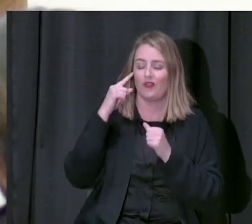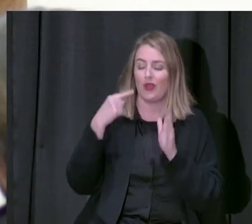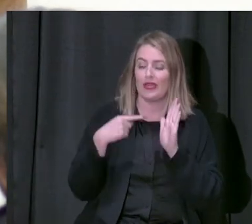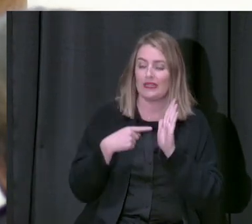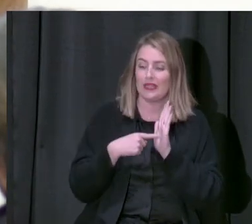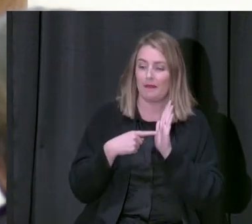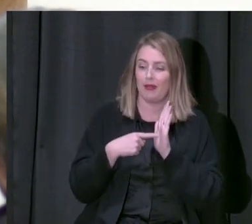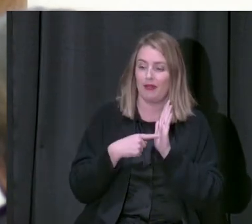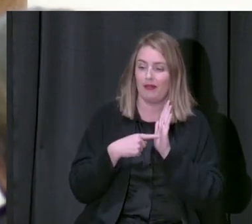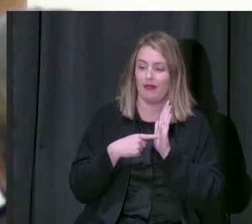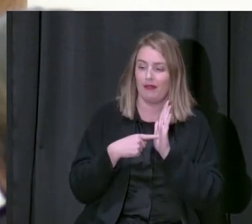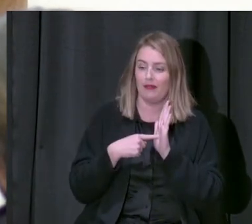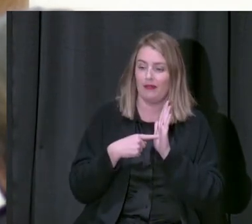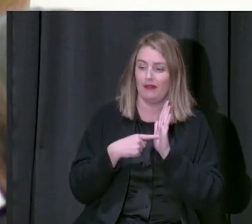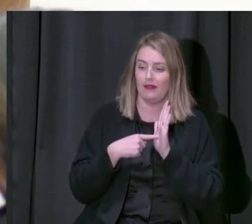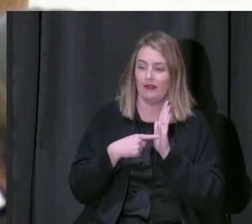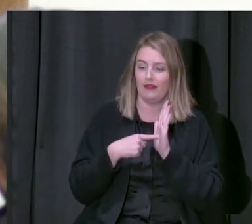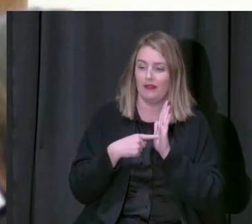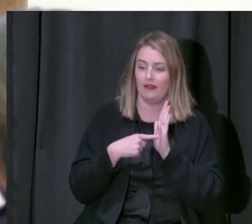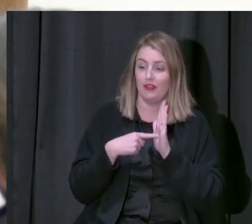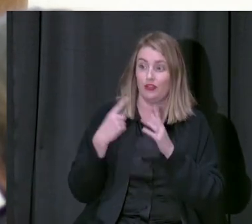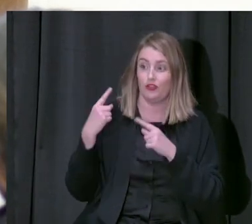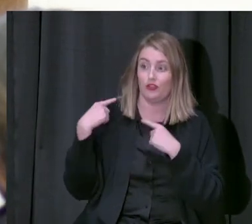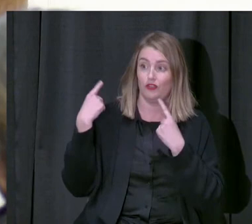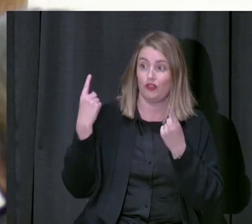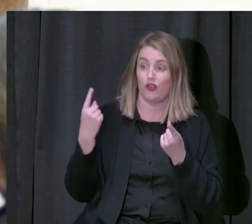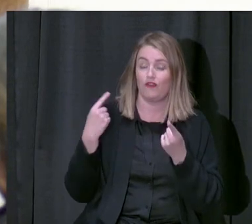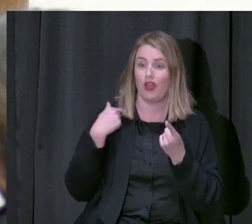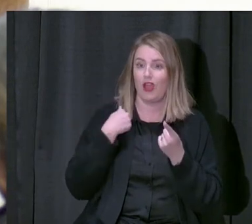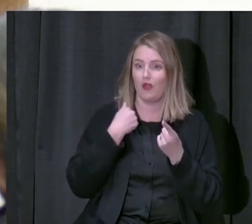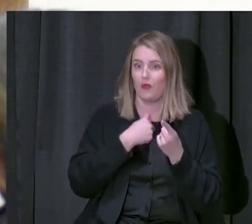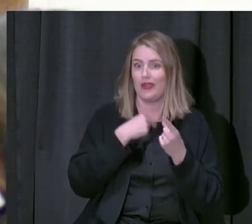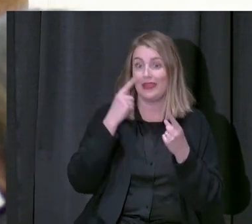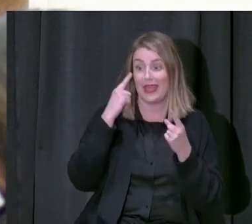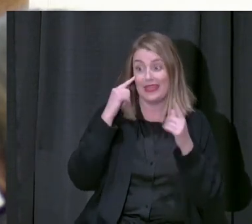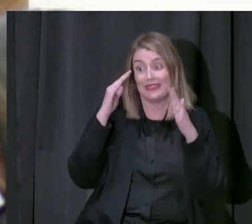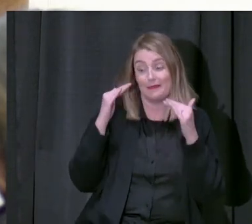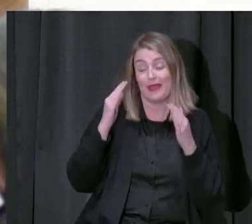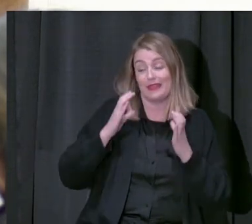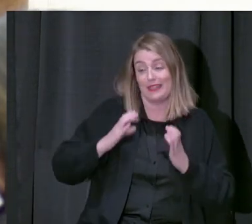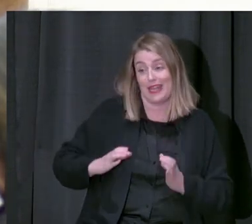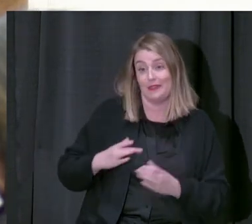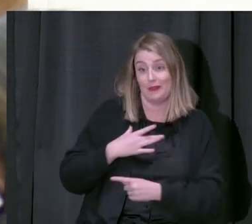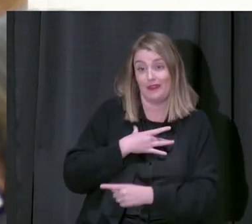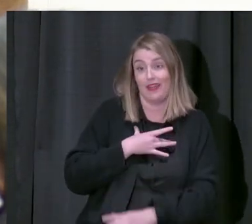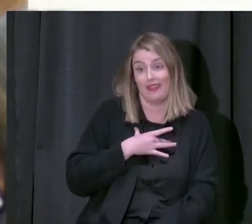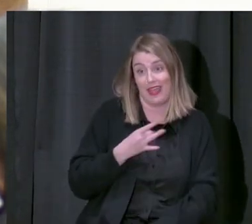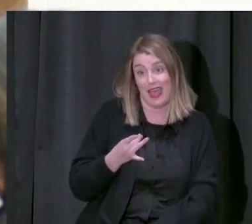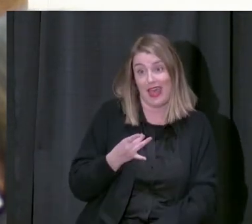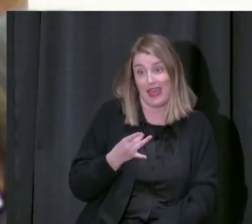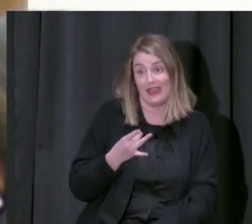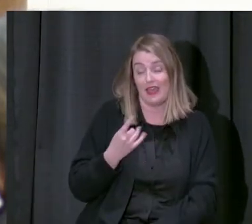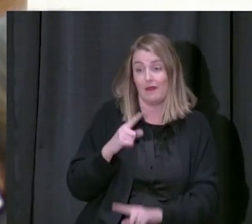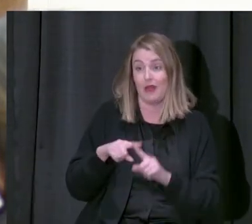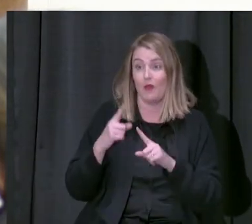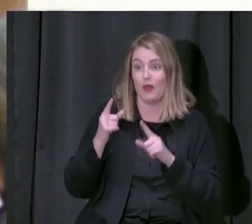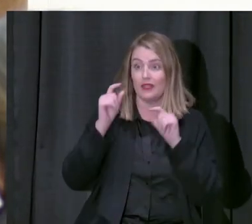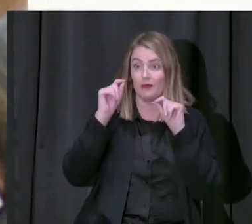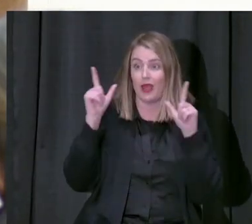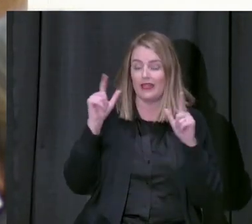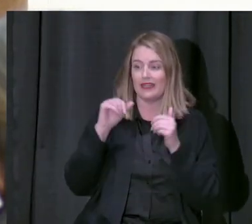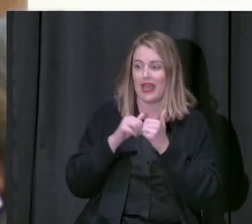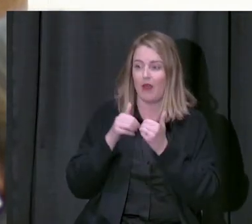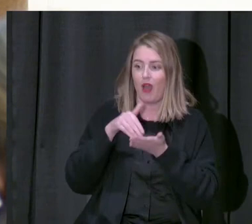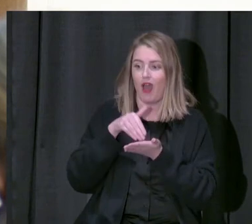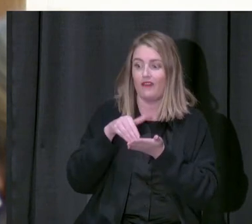example, we definitely expected customers to like it, but one of the surprising things is how often